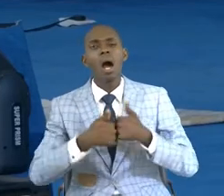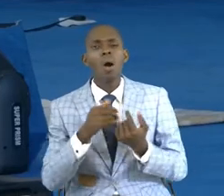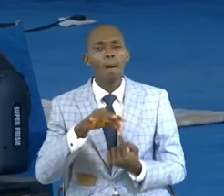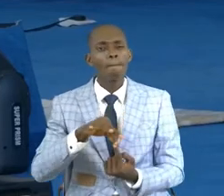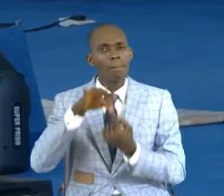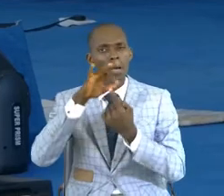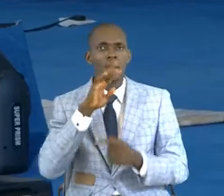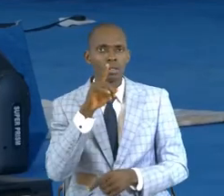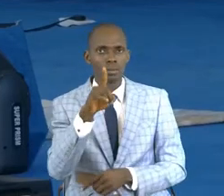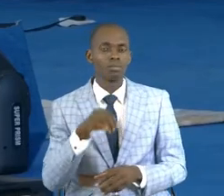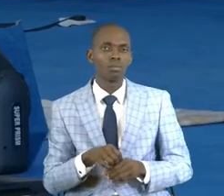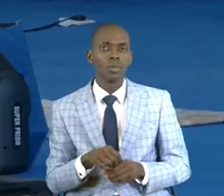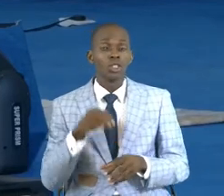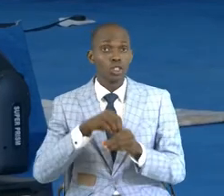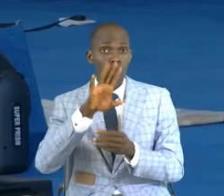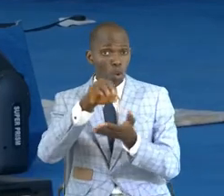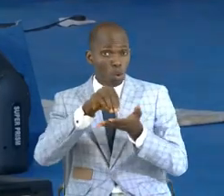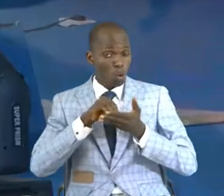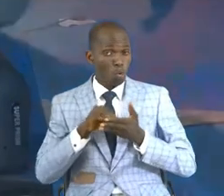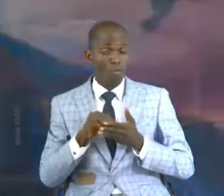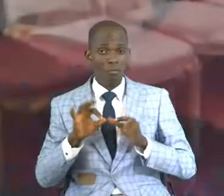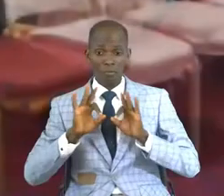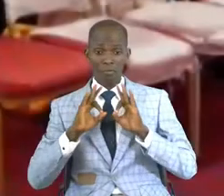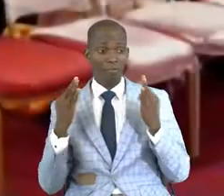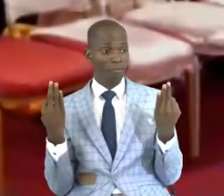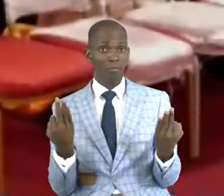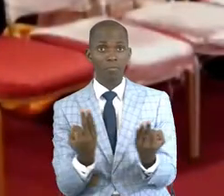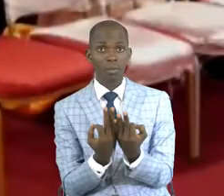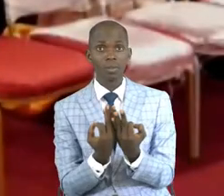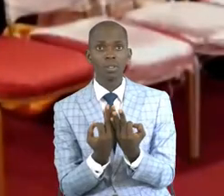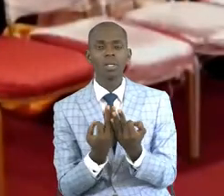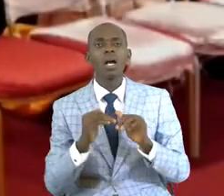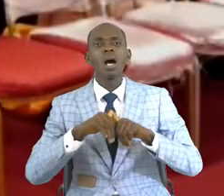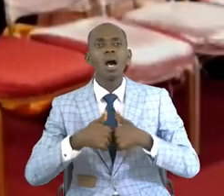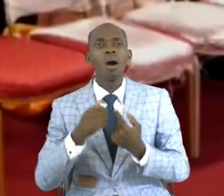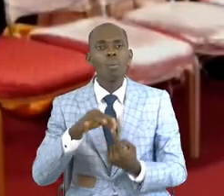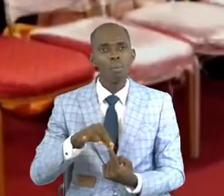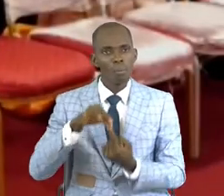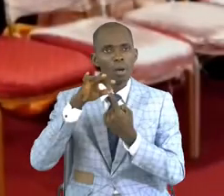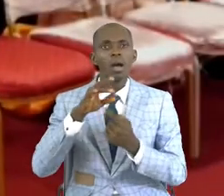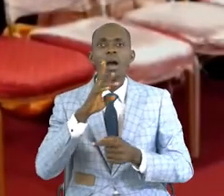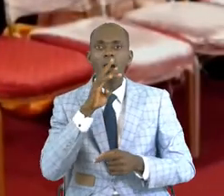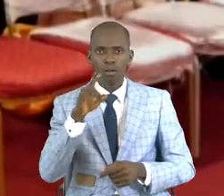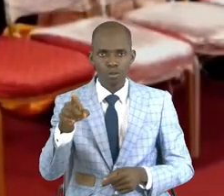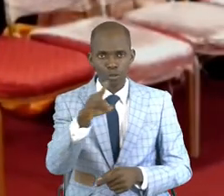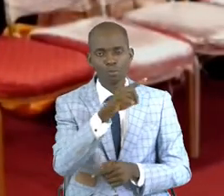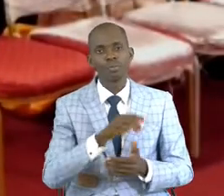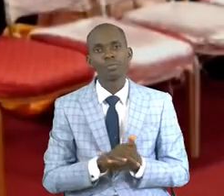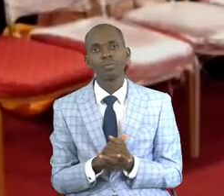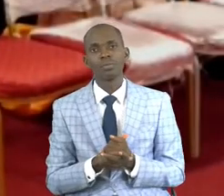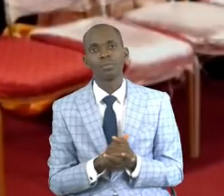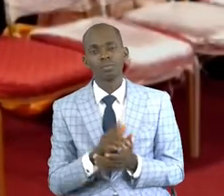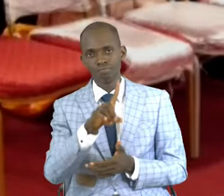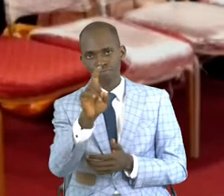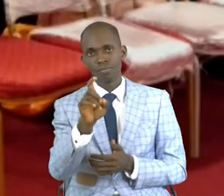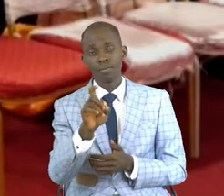natural family, extended family, how peculiar are you? In the village